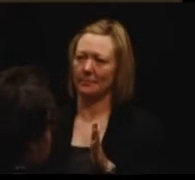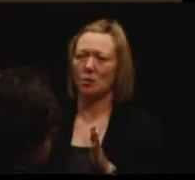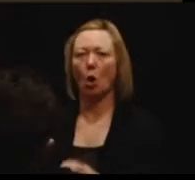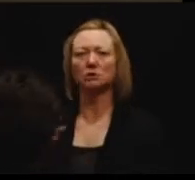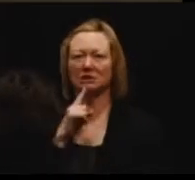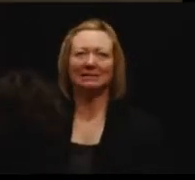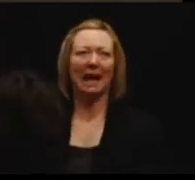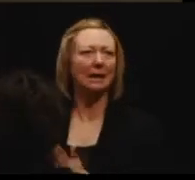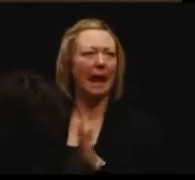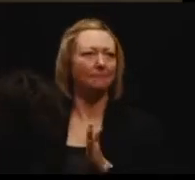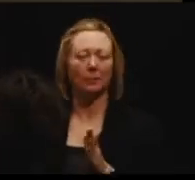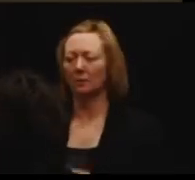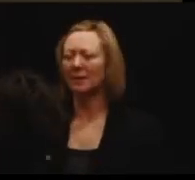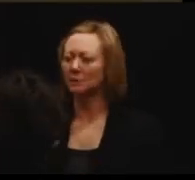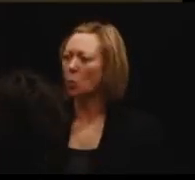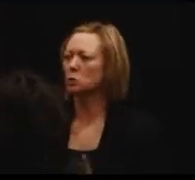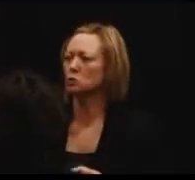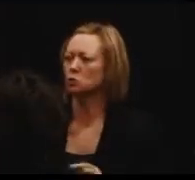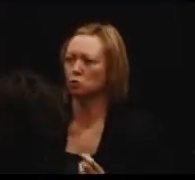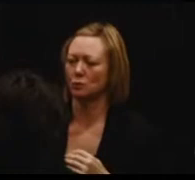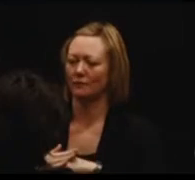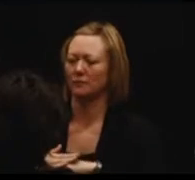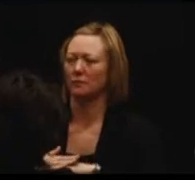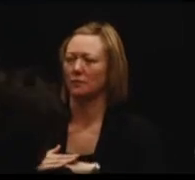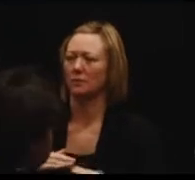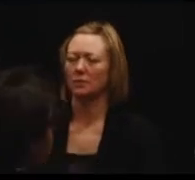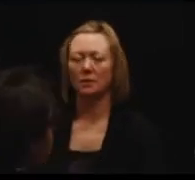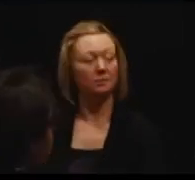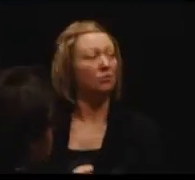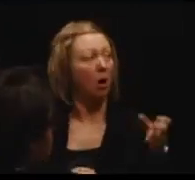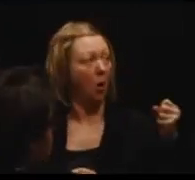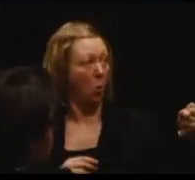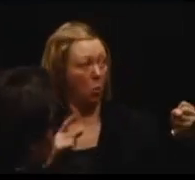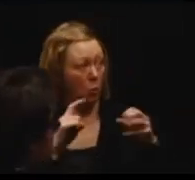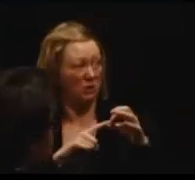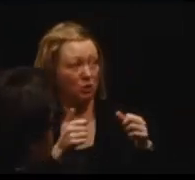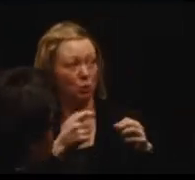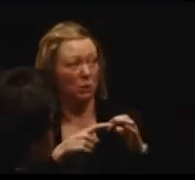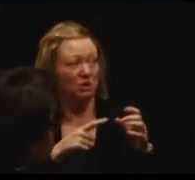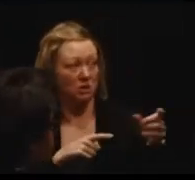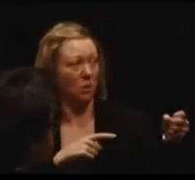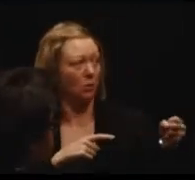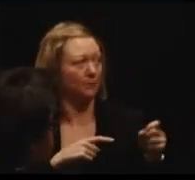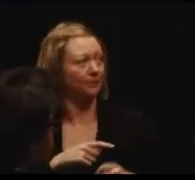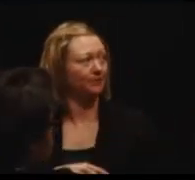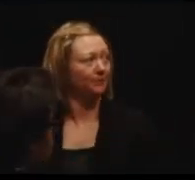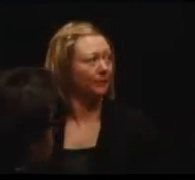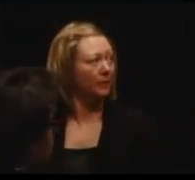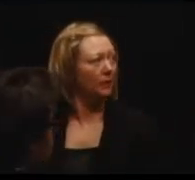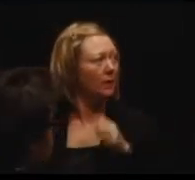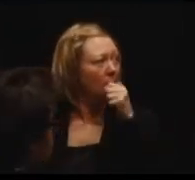gap, what are we doing about it? Okay, so let's hold that question, we'll come back to that. Okay. That's a good one. Thank you.